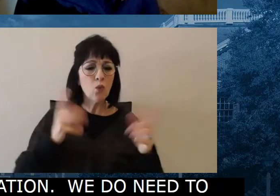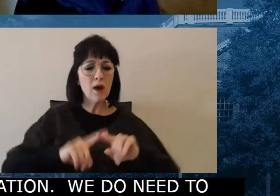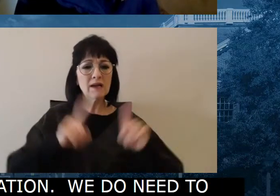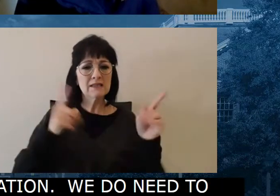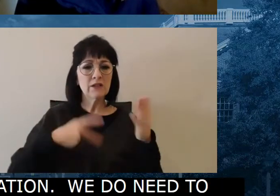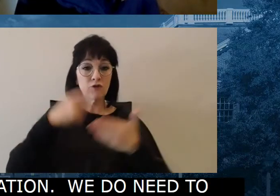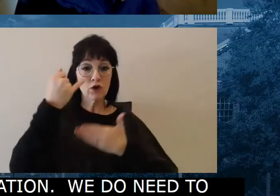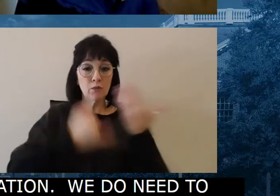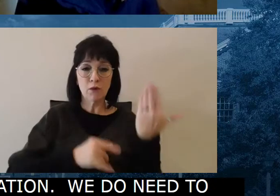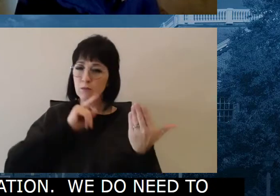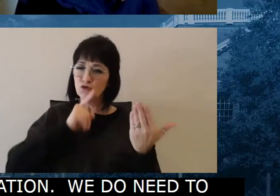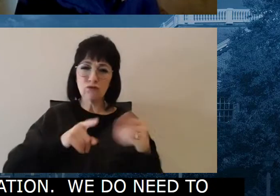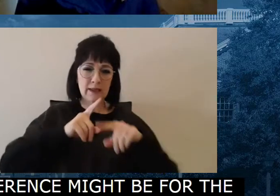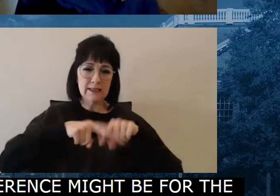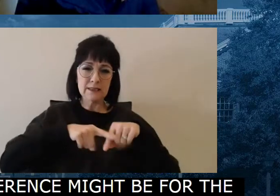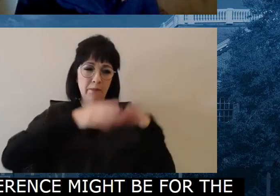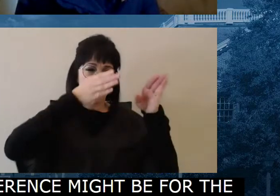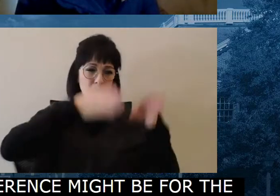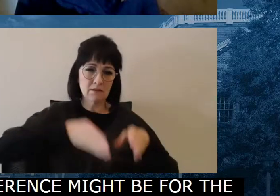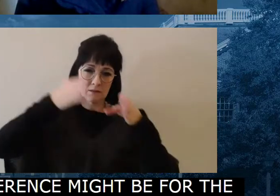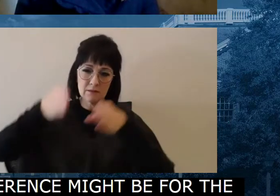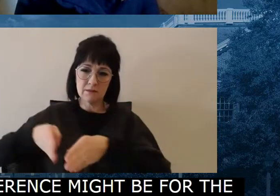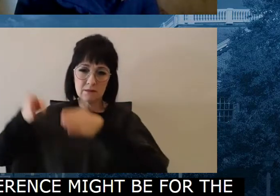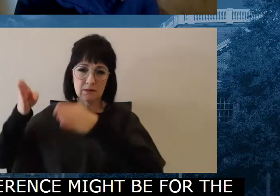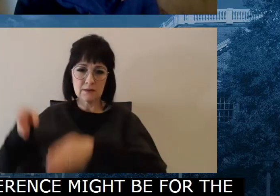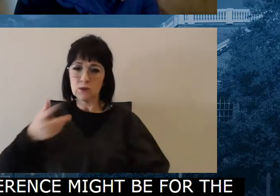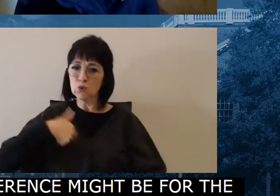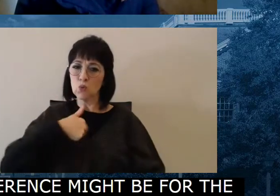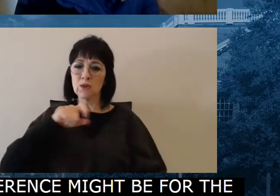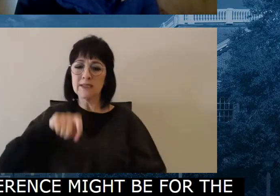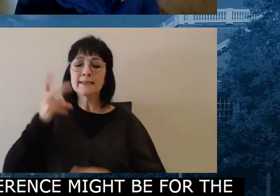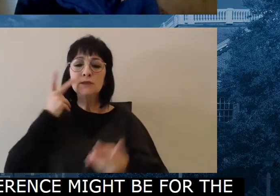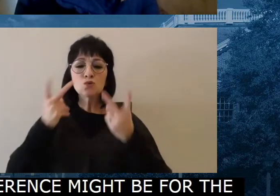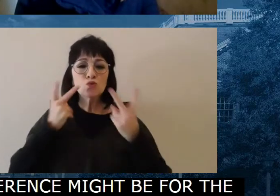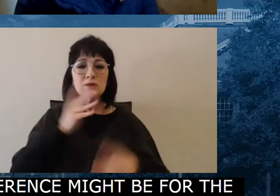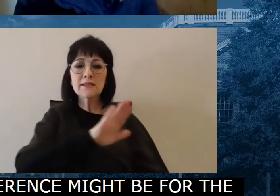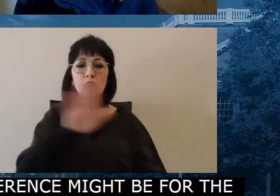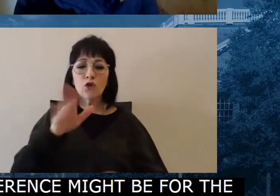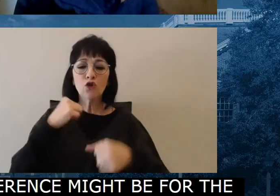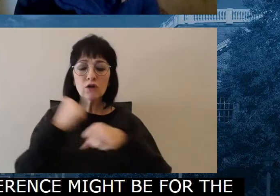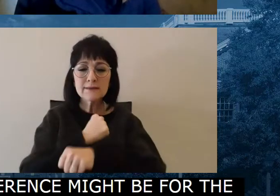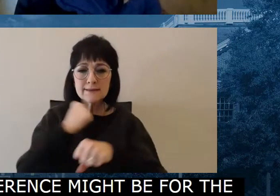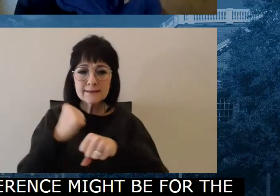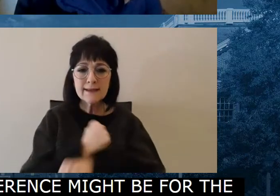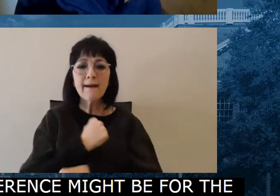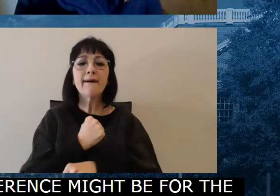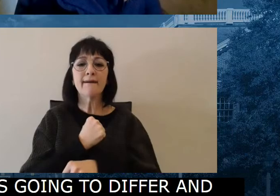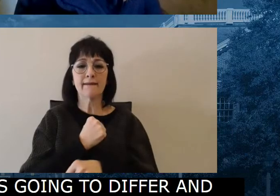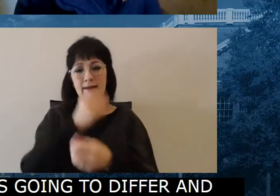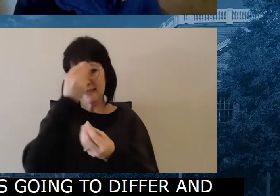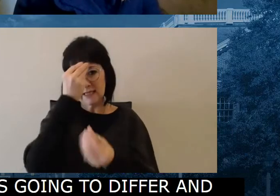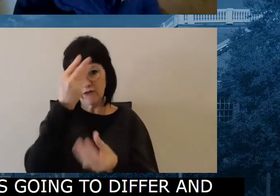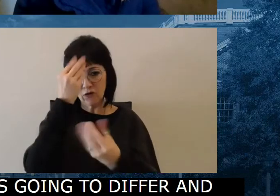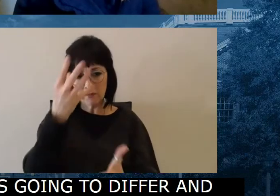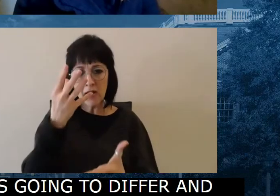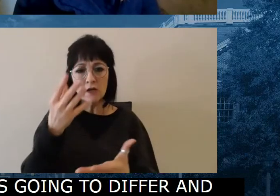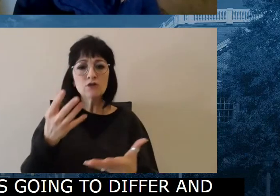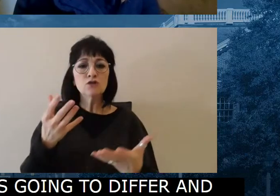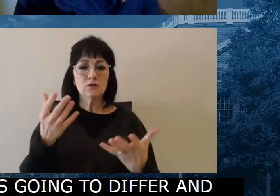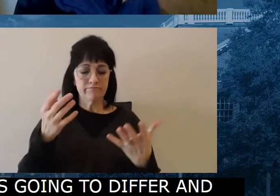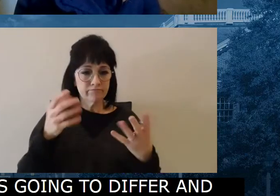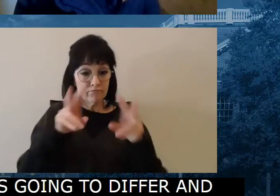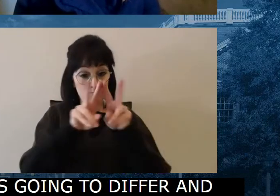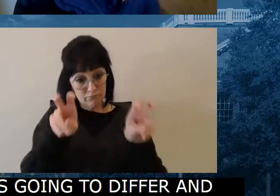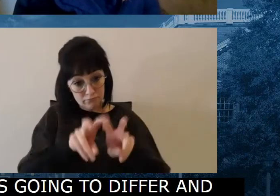going to differ. So we need the data upon which to make our plans. And we're working with districts to think about how they're going to get